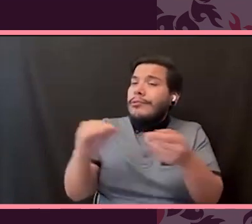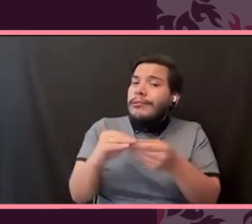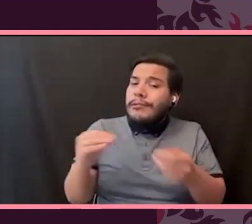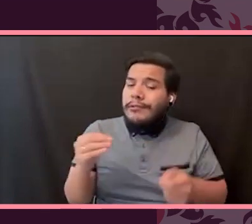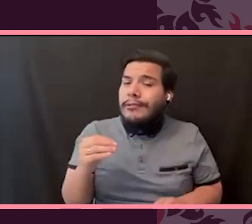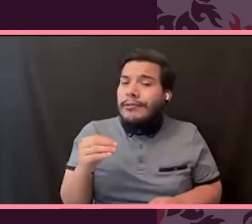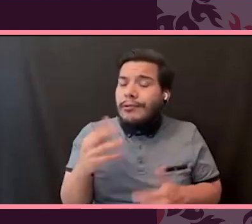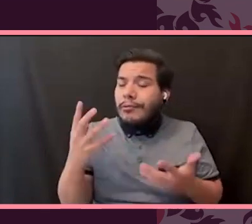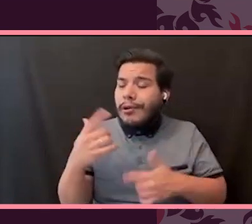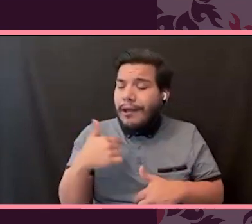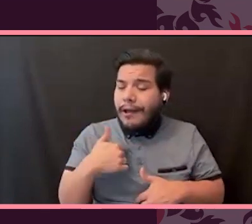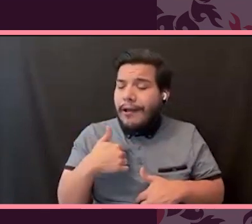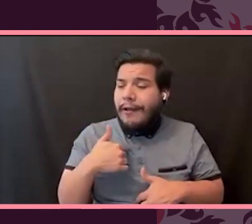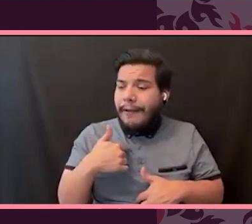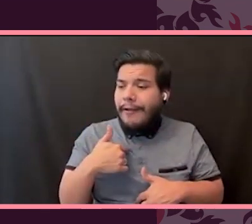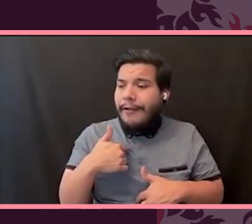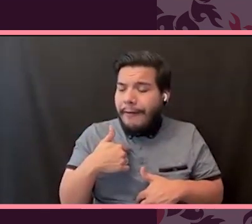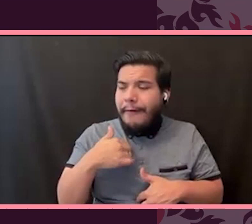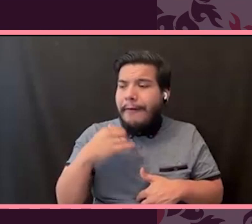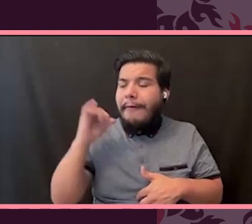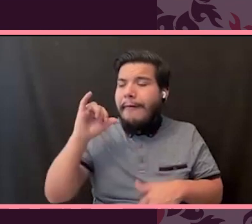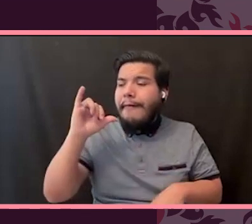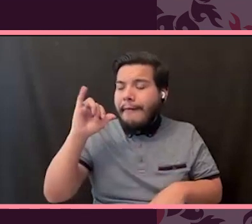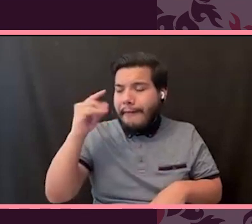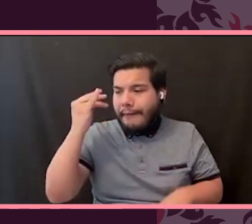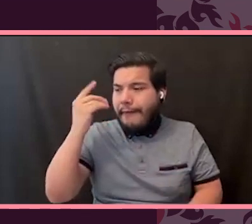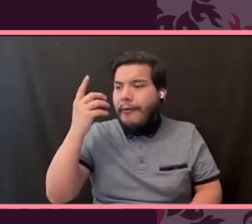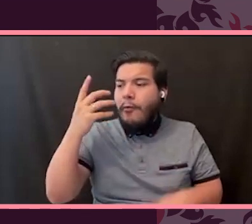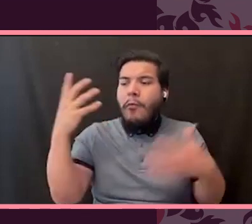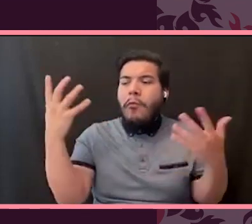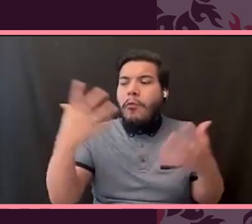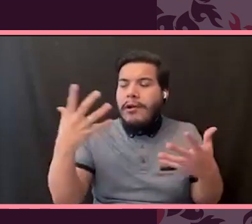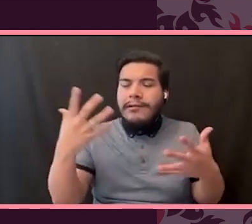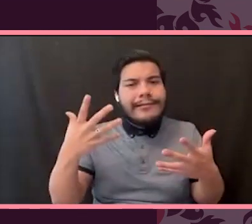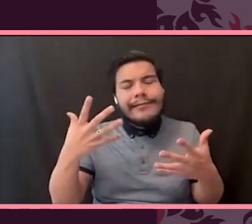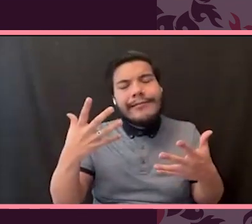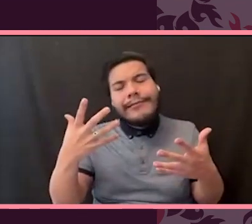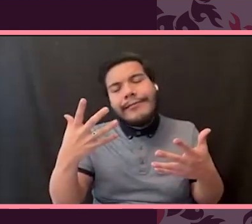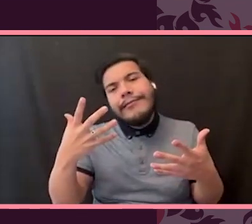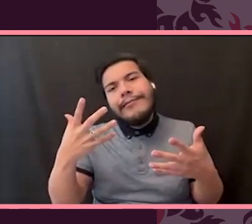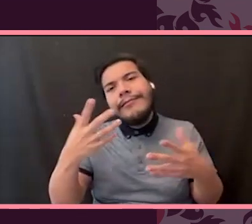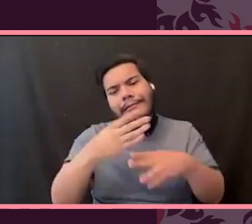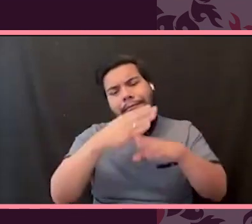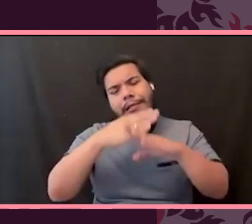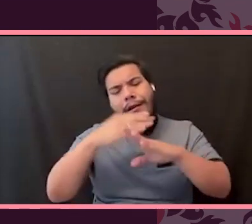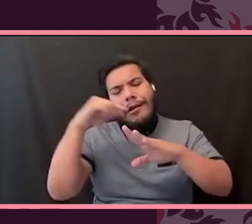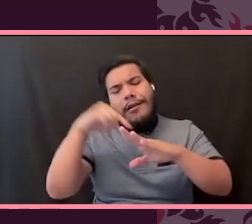what's coming up for me is like, what's the block? What is the thing that's really holding us back in your view?